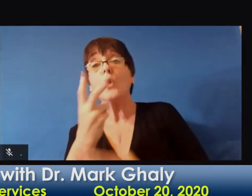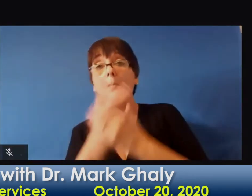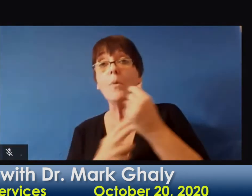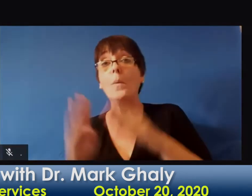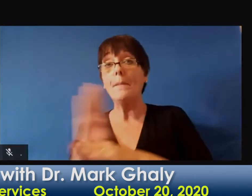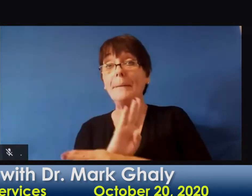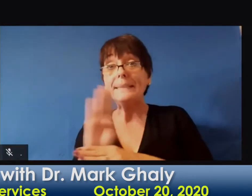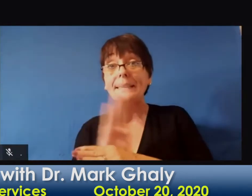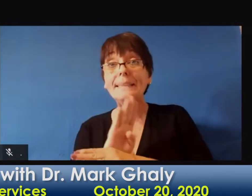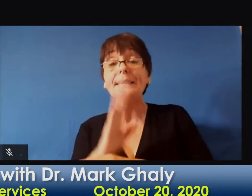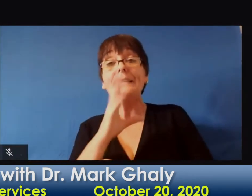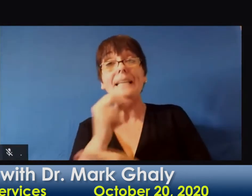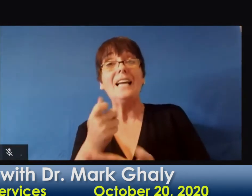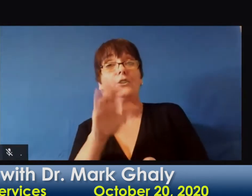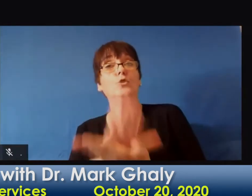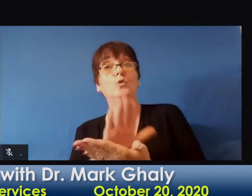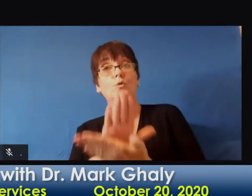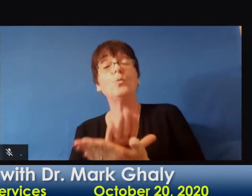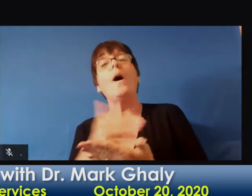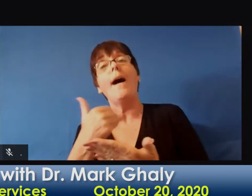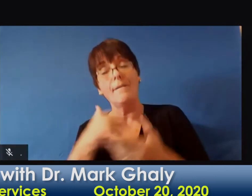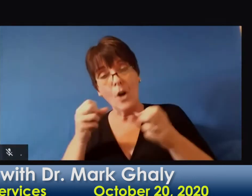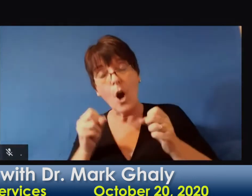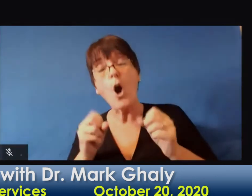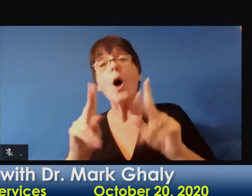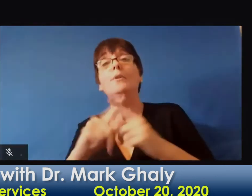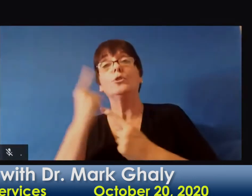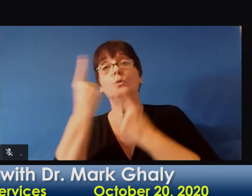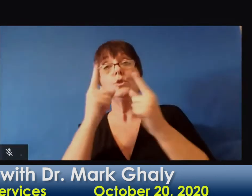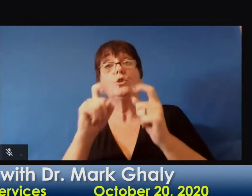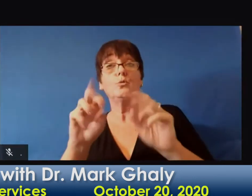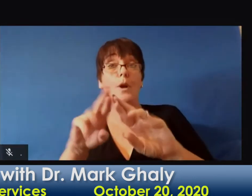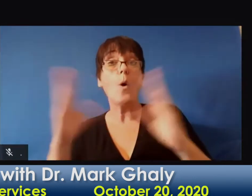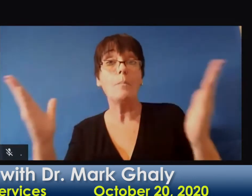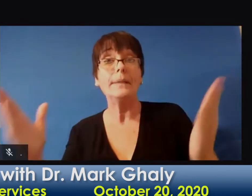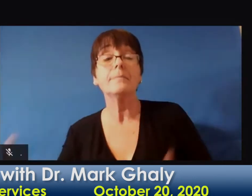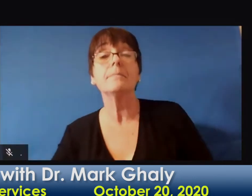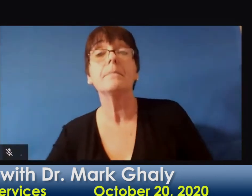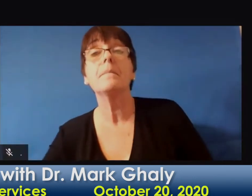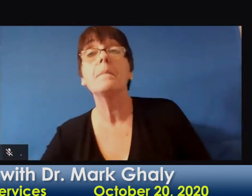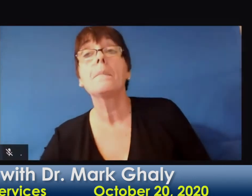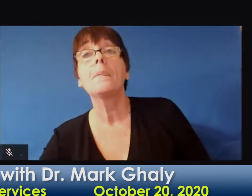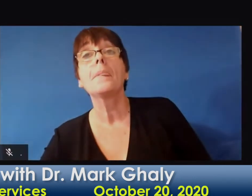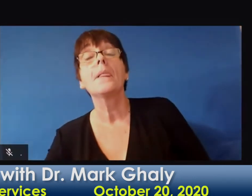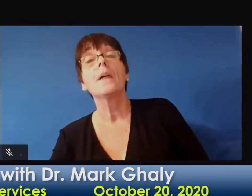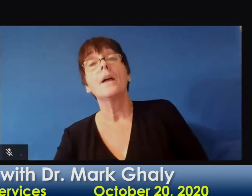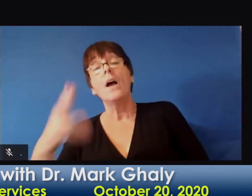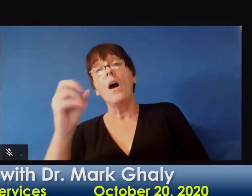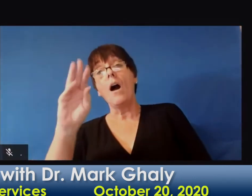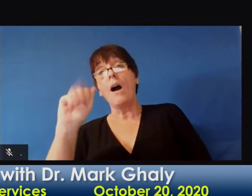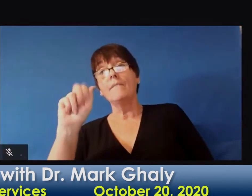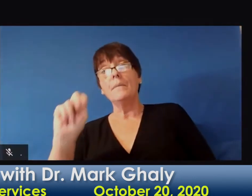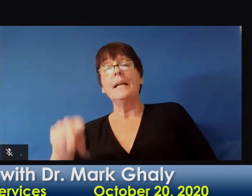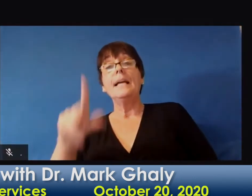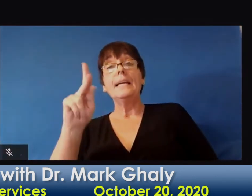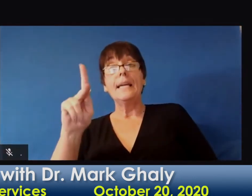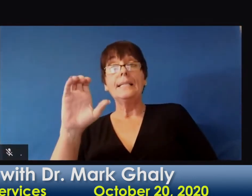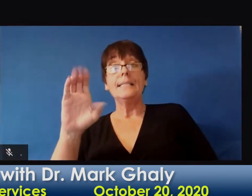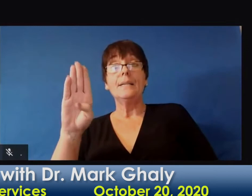businesses and schools have a chance to consider reopening. Matt Hoffman, KPBS.